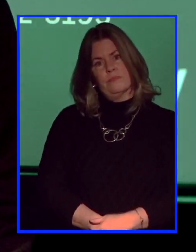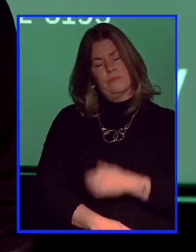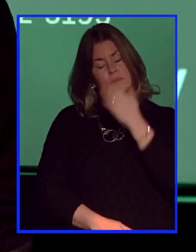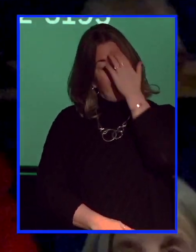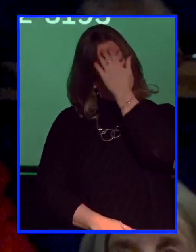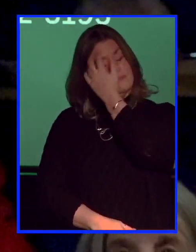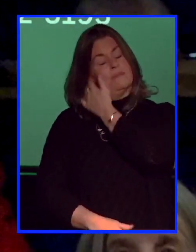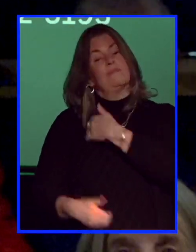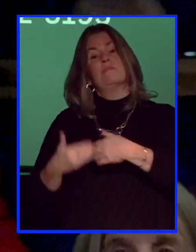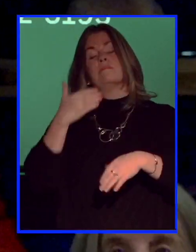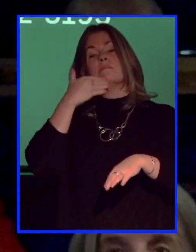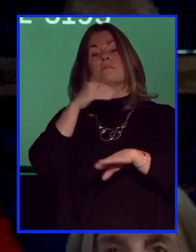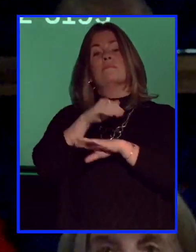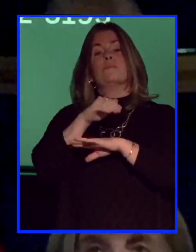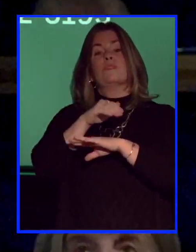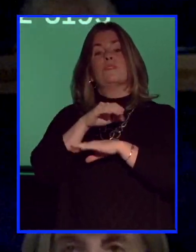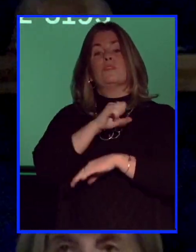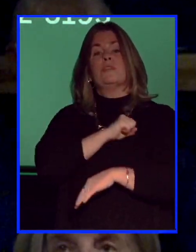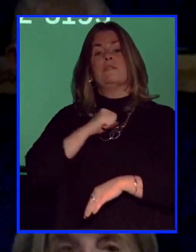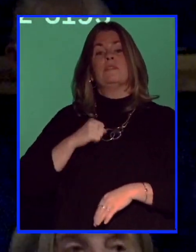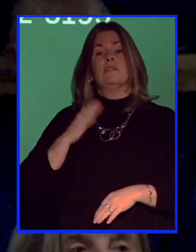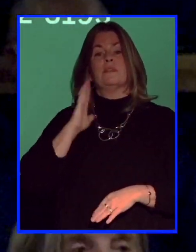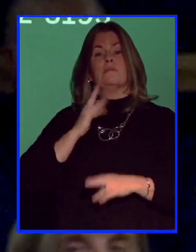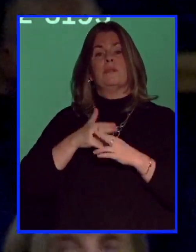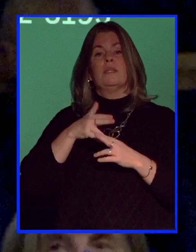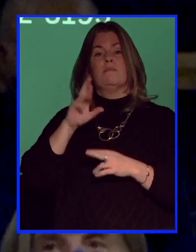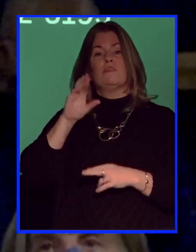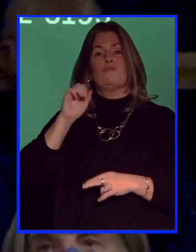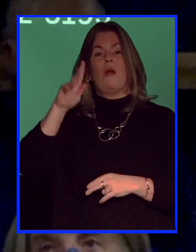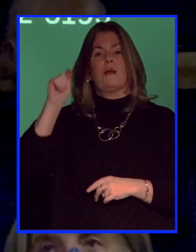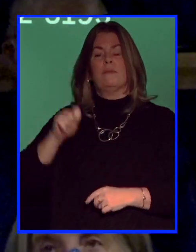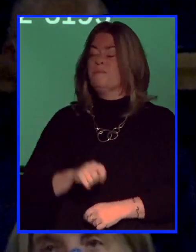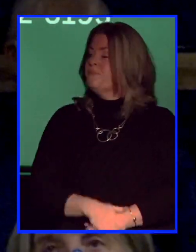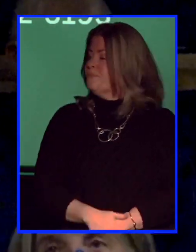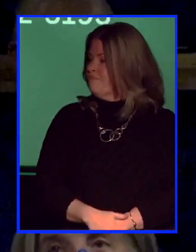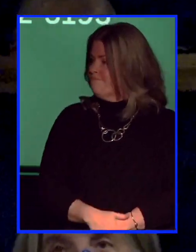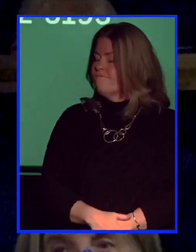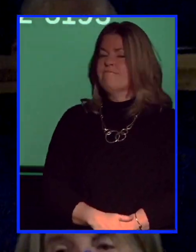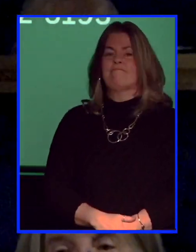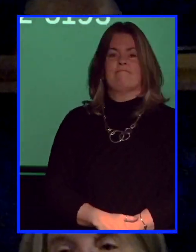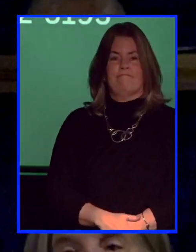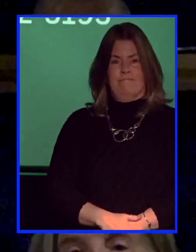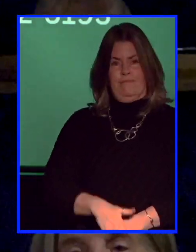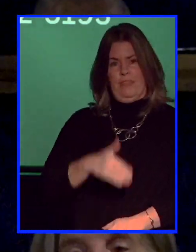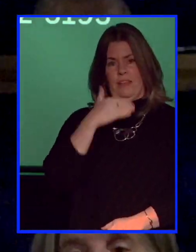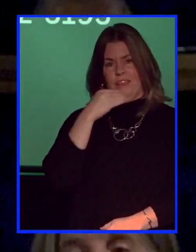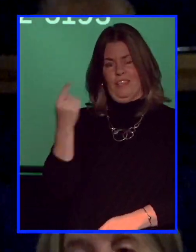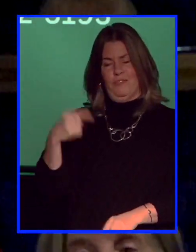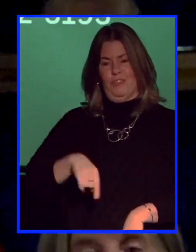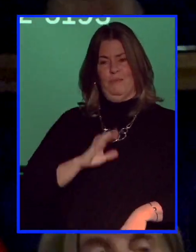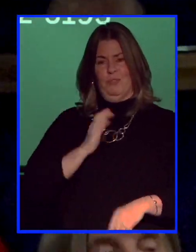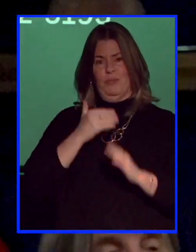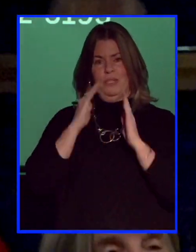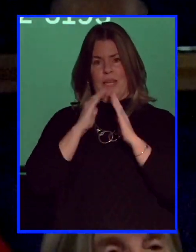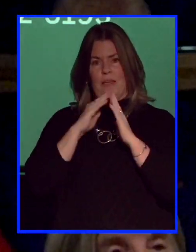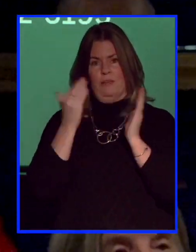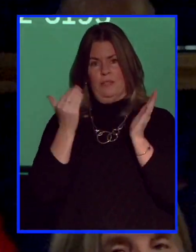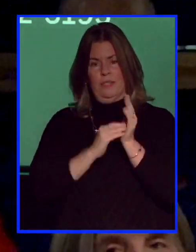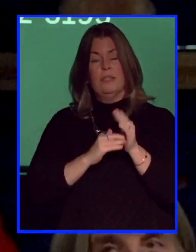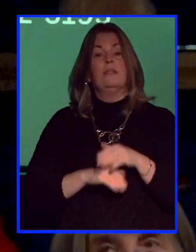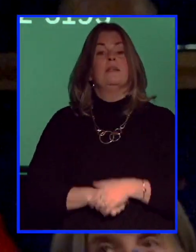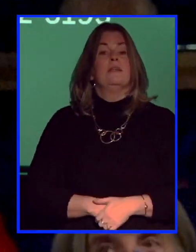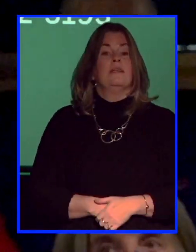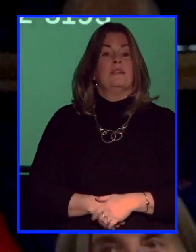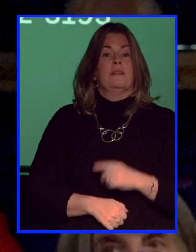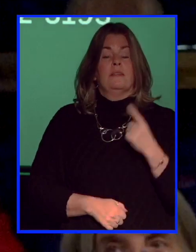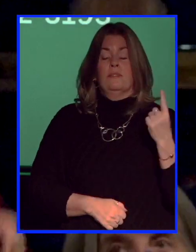Good evening, Senator. My name is Rocket. Yep. Hi, Rocket. Hartford Select Board. Good to see you. Good to see you. Thank you for coming to our town again. One of the